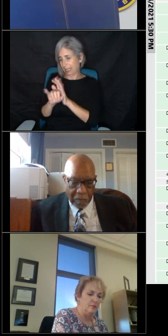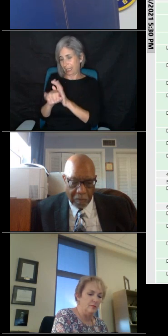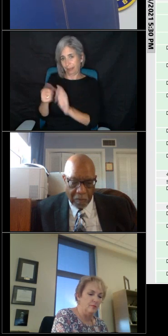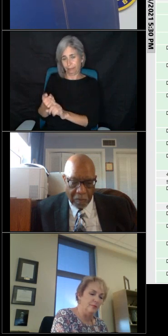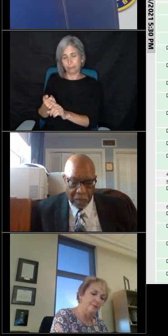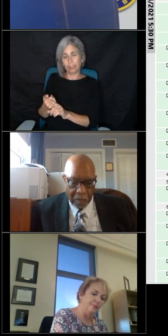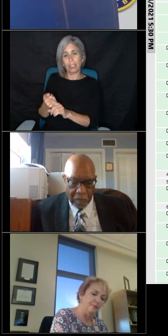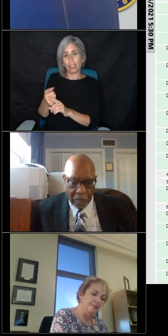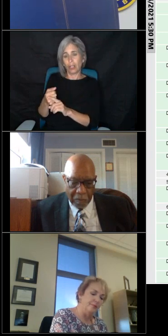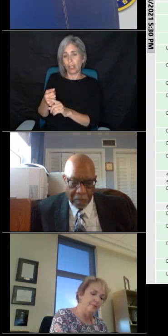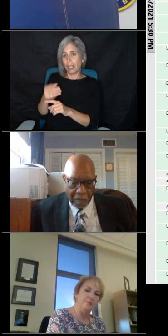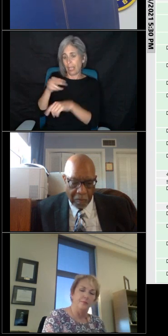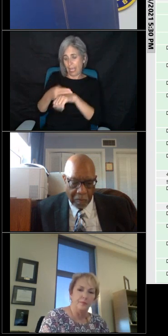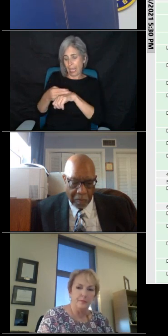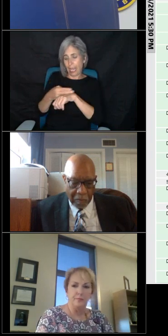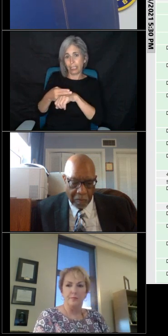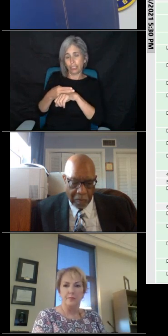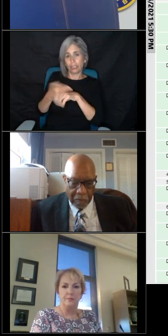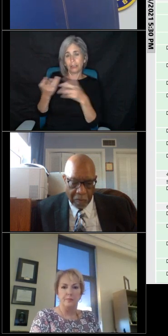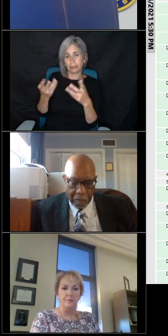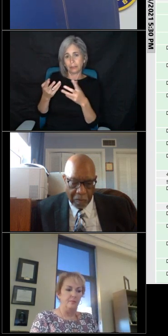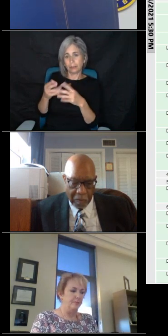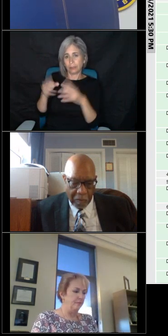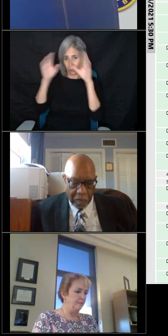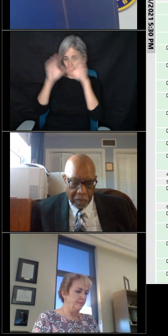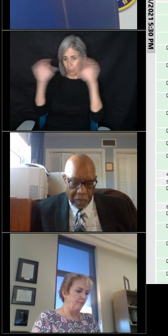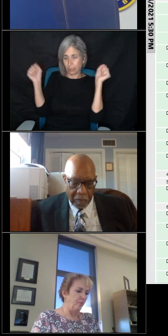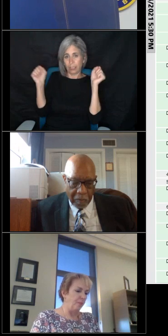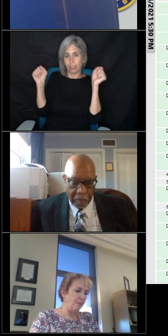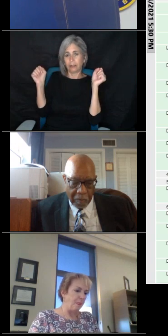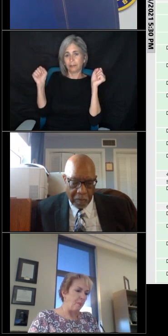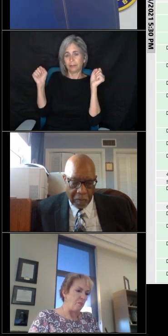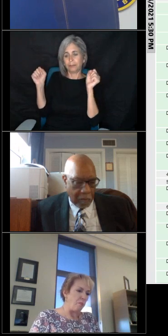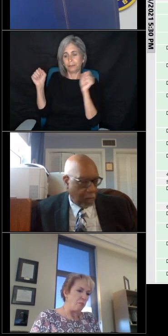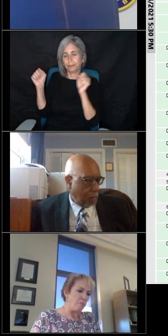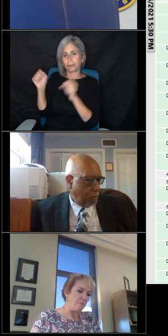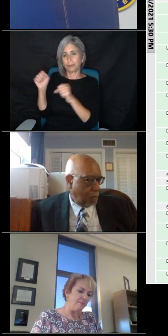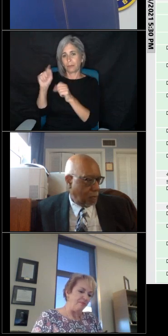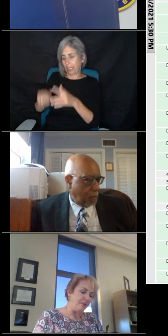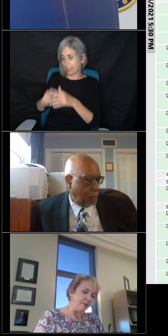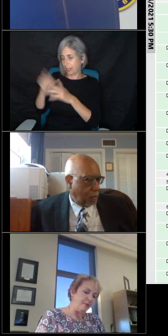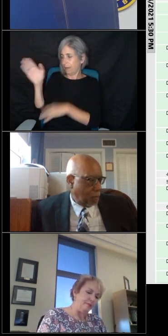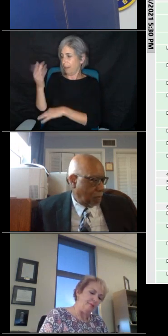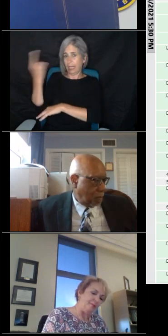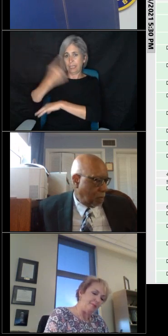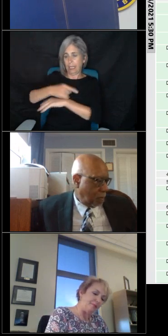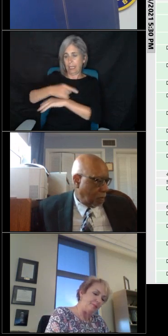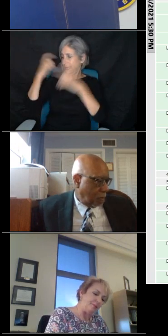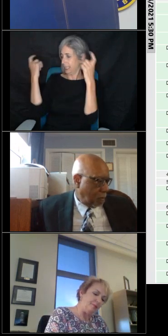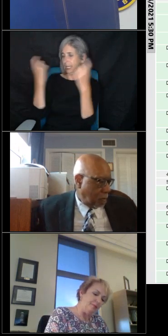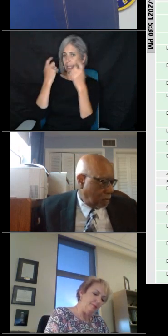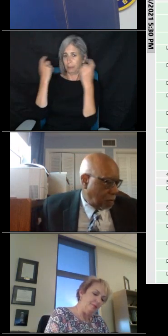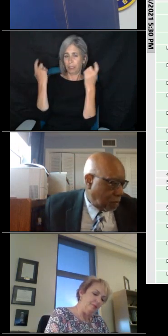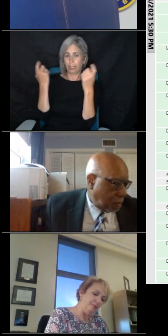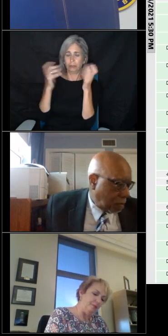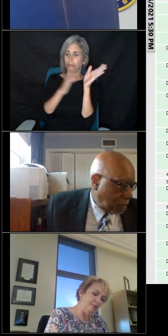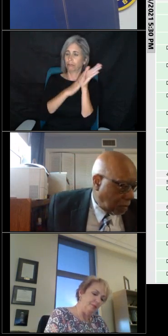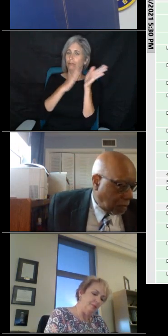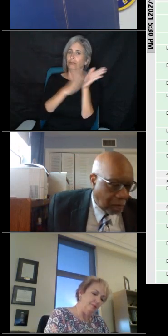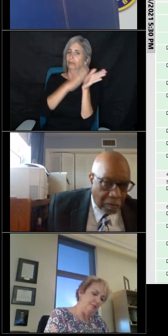And whereas Haitian President Dumarie Estime started the Flag Day celebration and parades, cultural